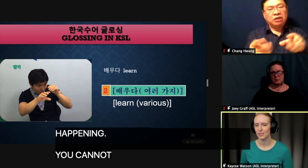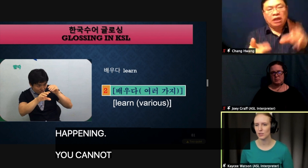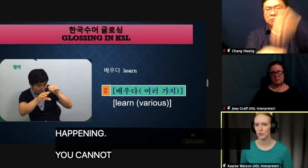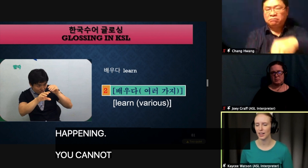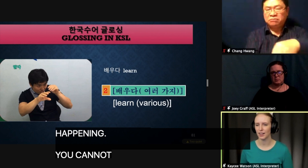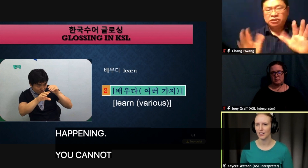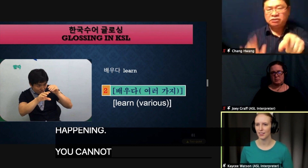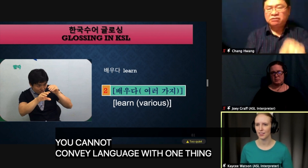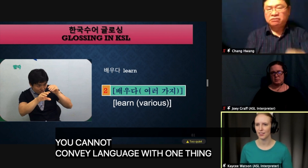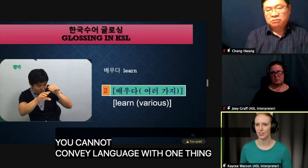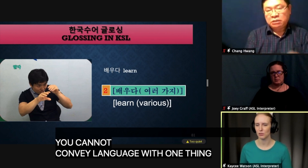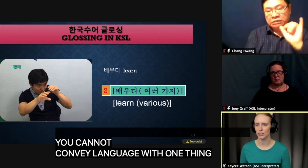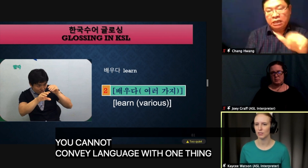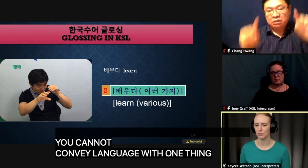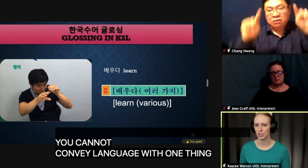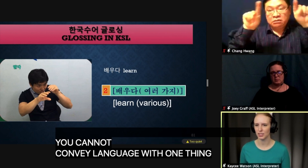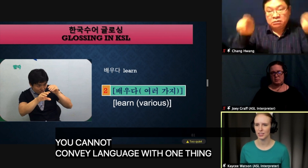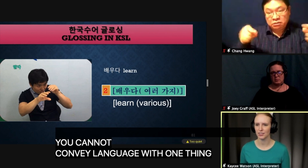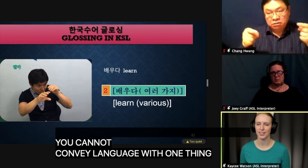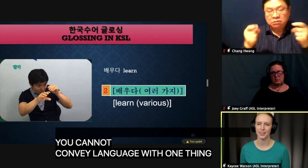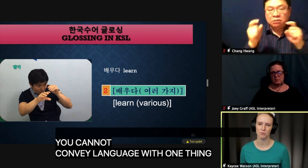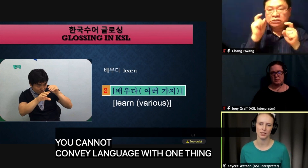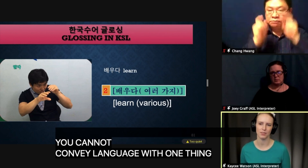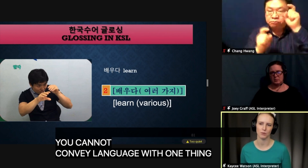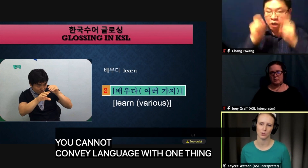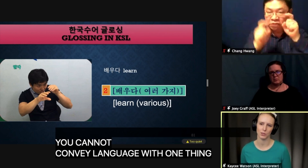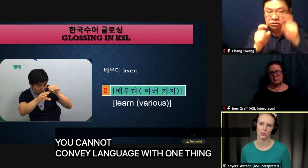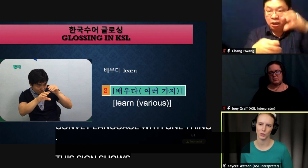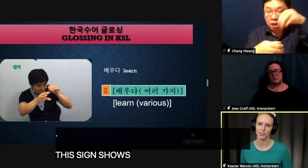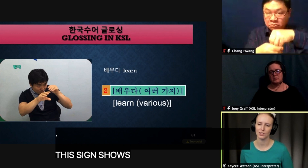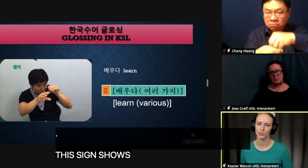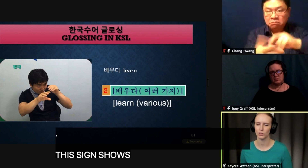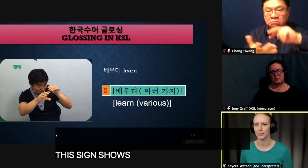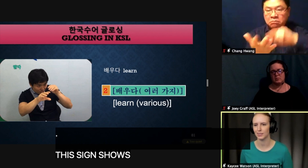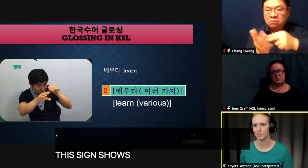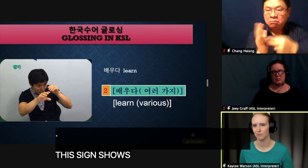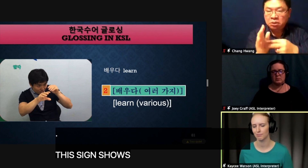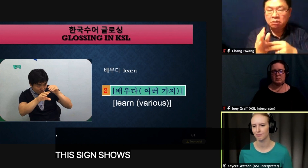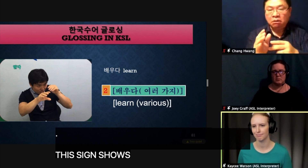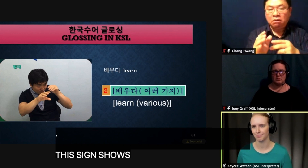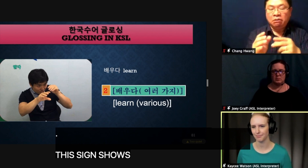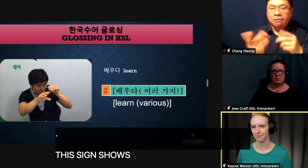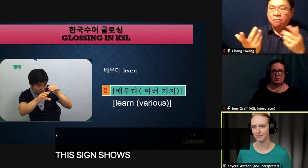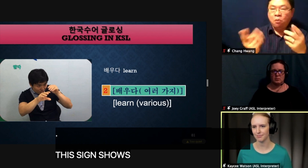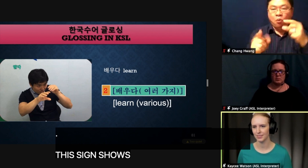things. So there's rich information there that cannot be conveyed with a one-to-one equivalence.